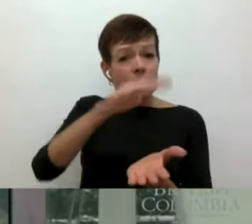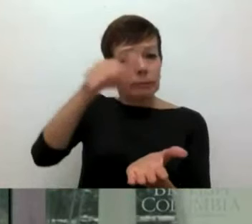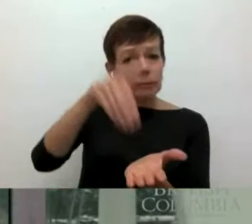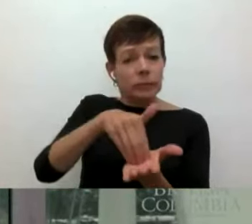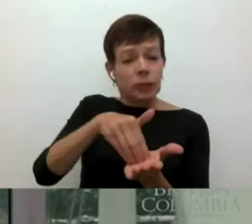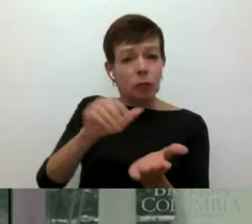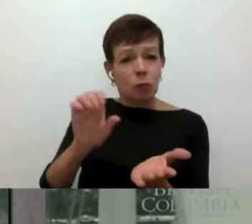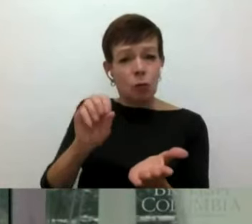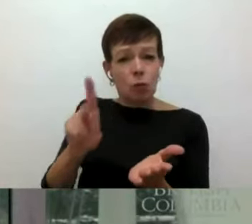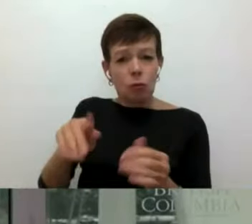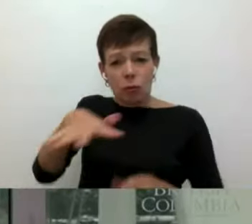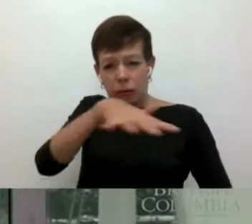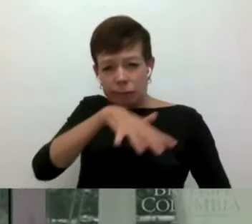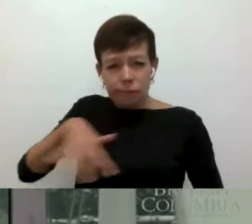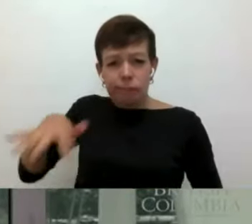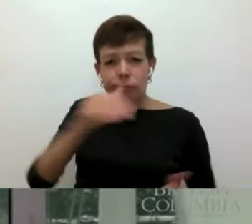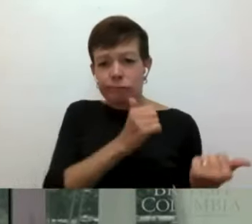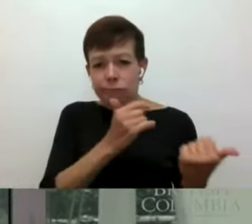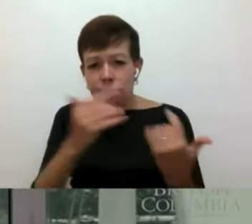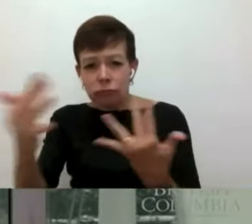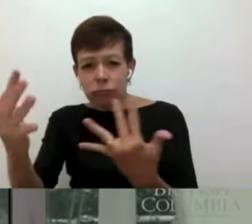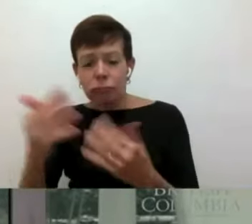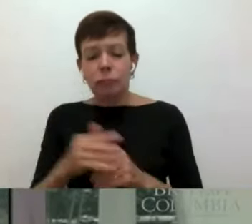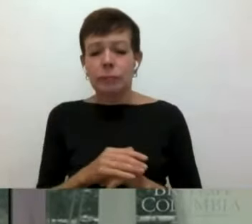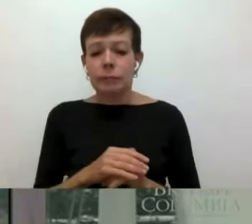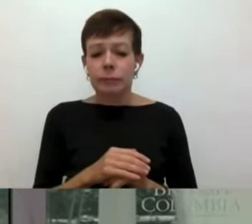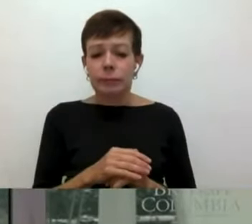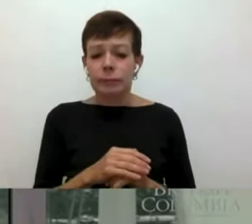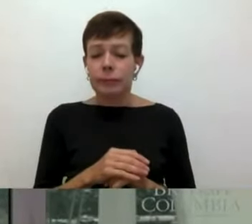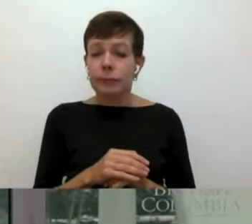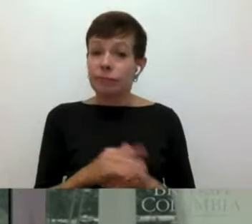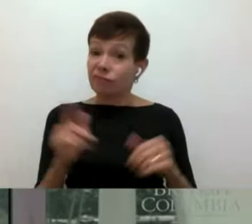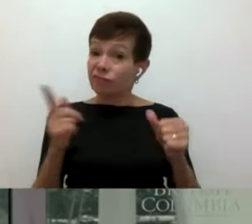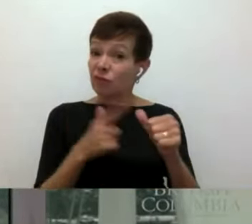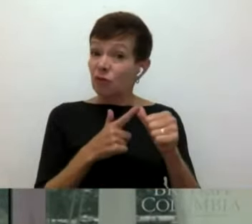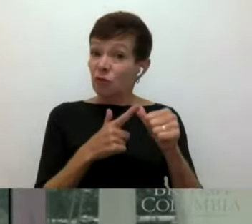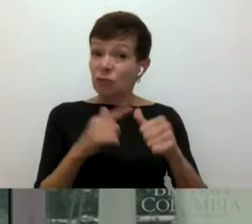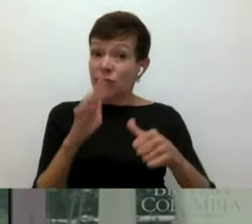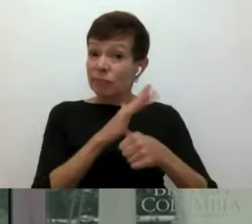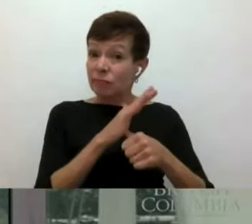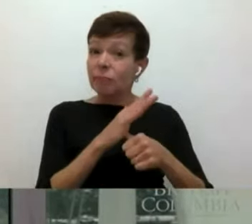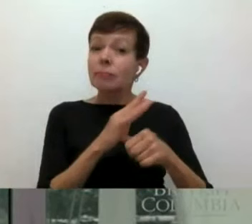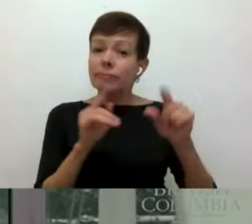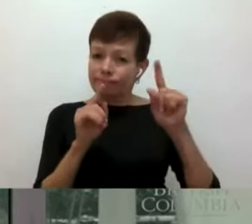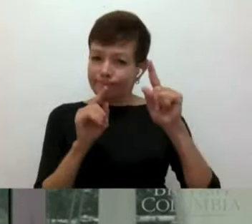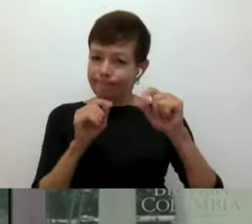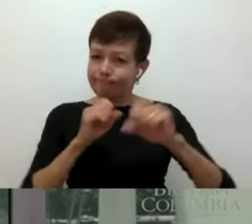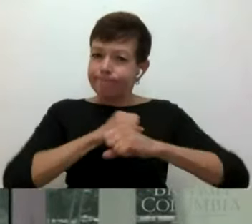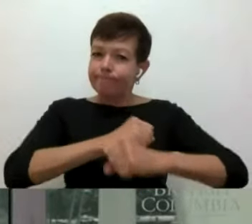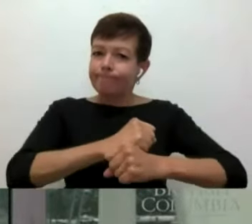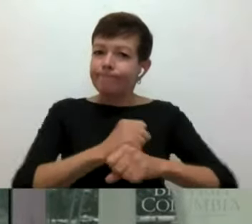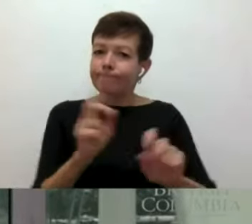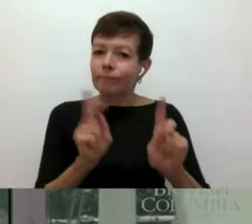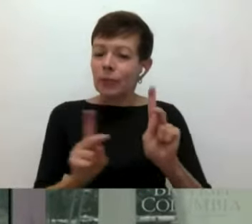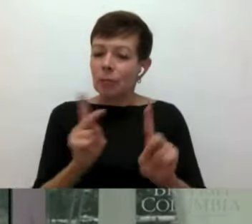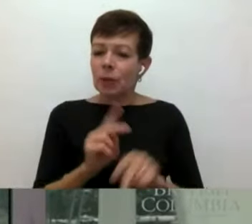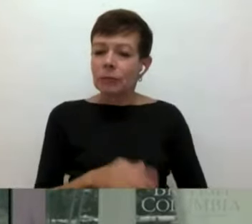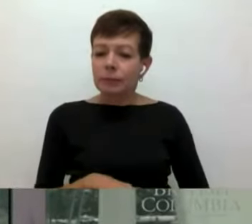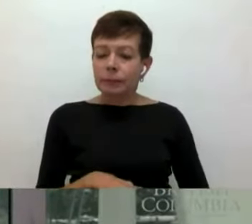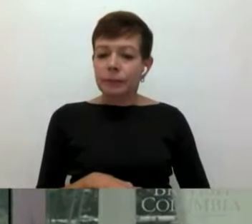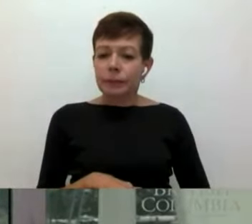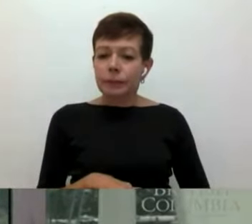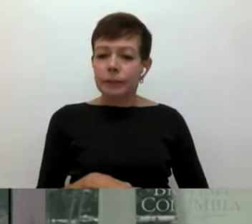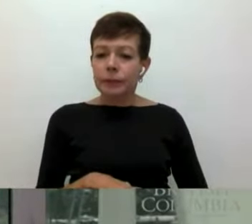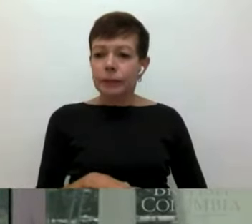reported lost in the Central Okanagan fires. Protecting people is always our first priority.